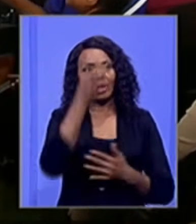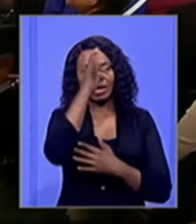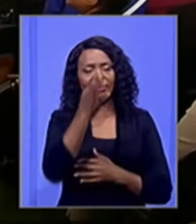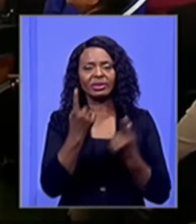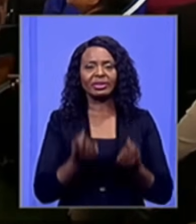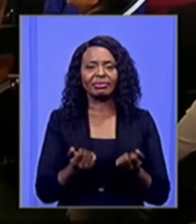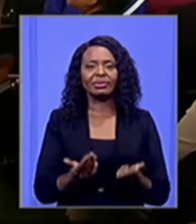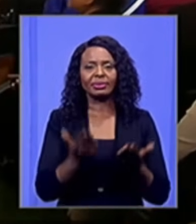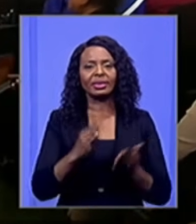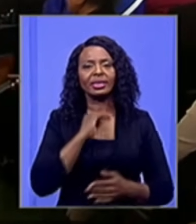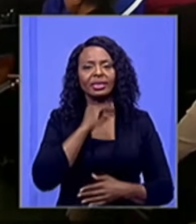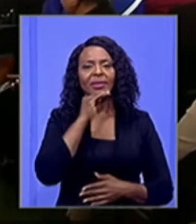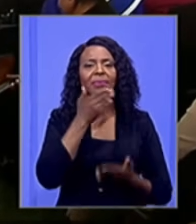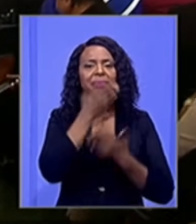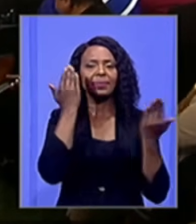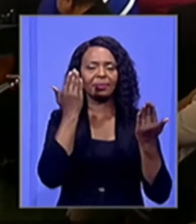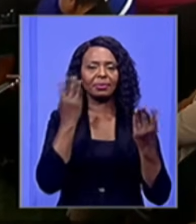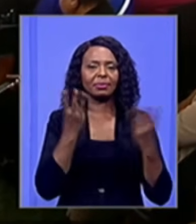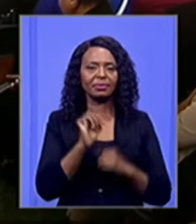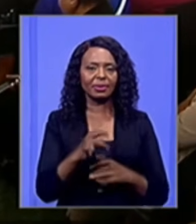ho tuma ho ntlafatsa bophelo ba bona.